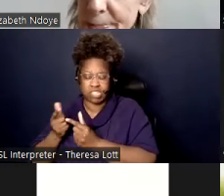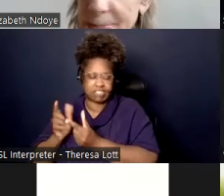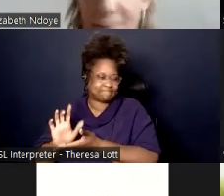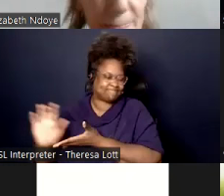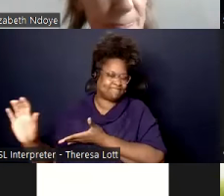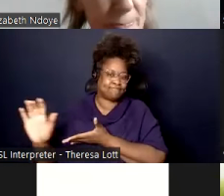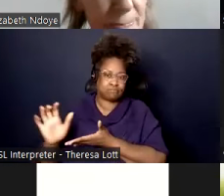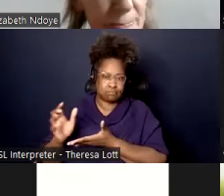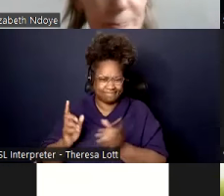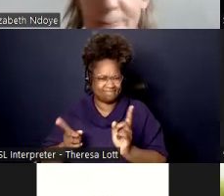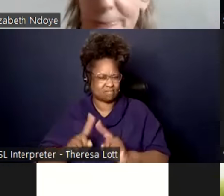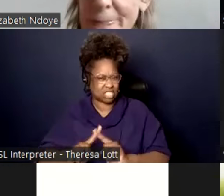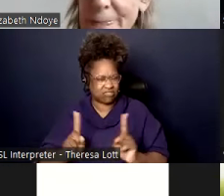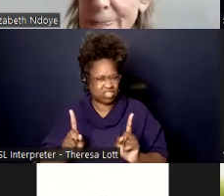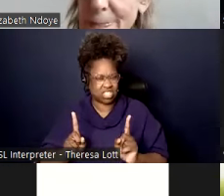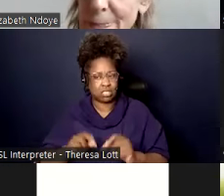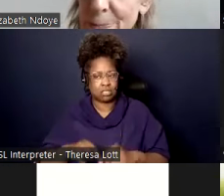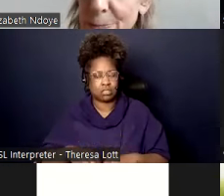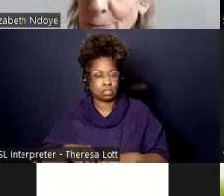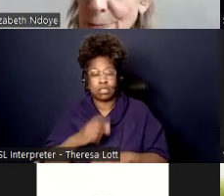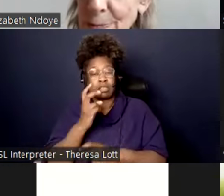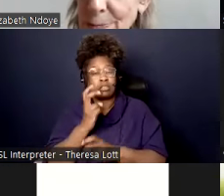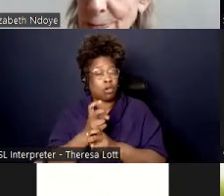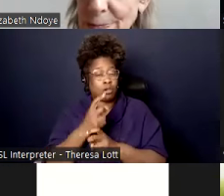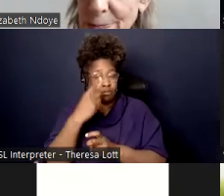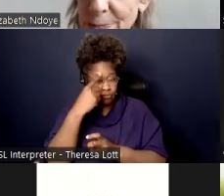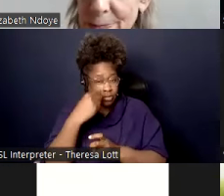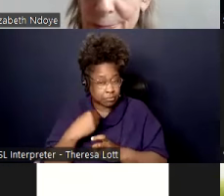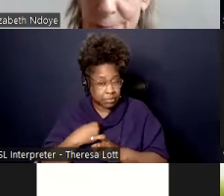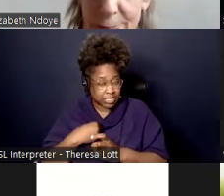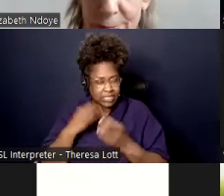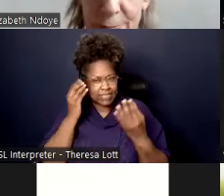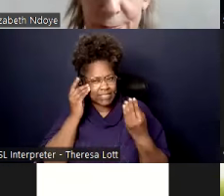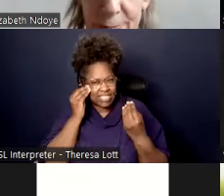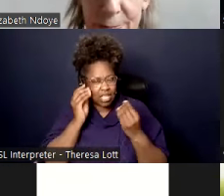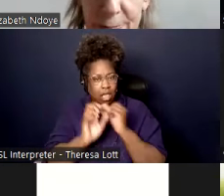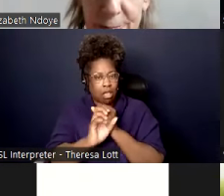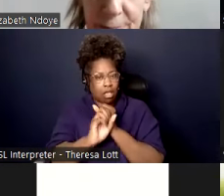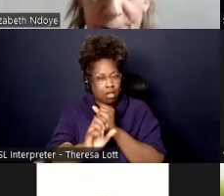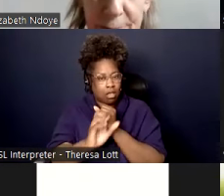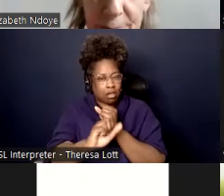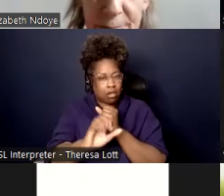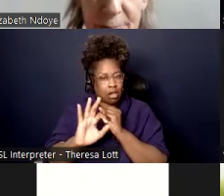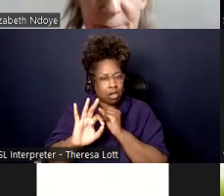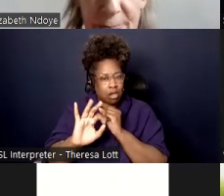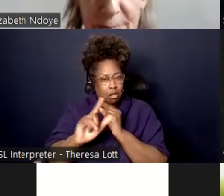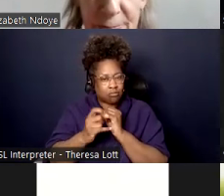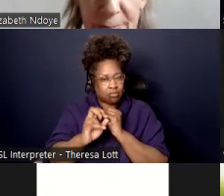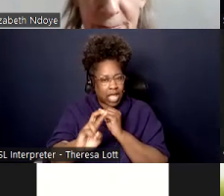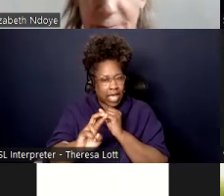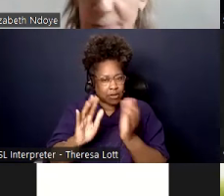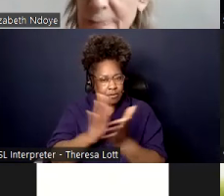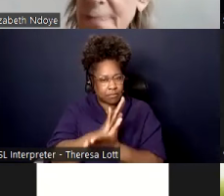actually surprisingly hard for me is to determine how to get flyers onto lampposts and community bulletin boards. And this project has